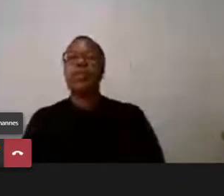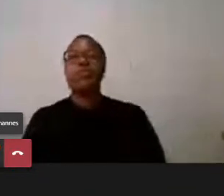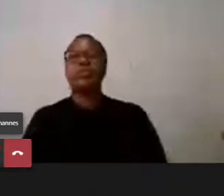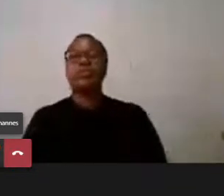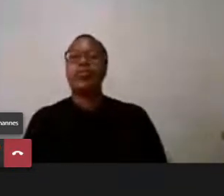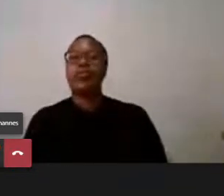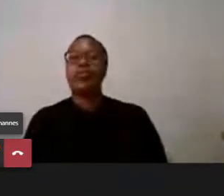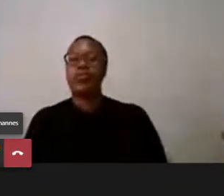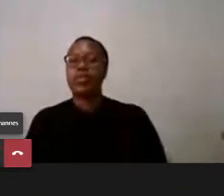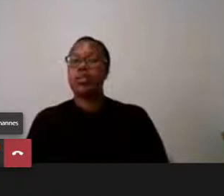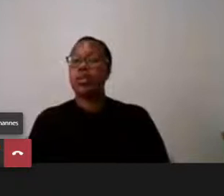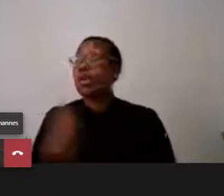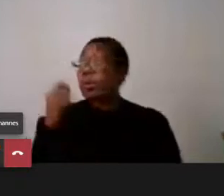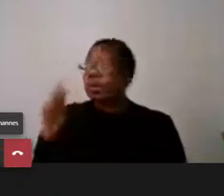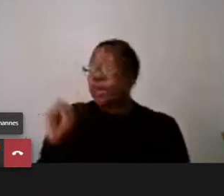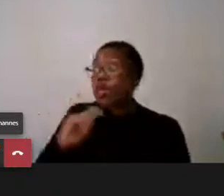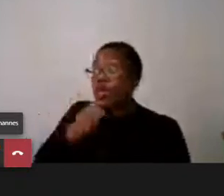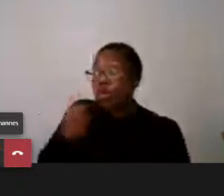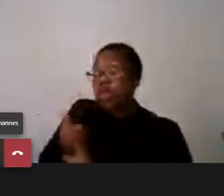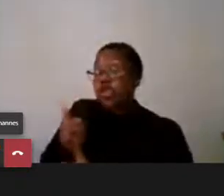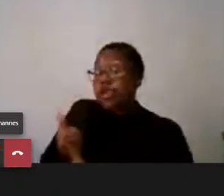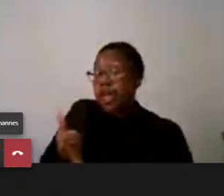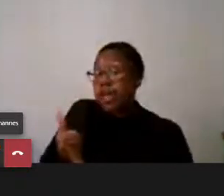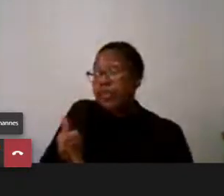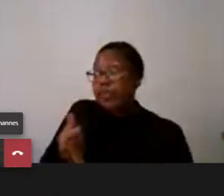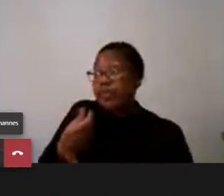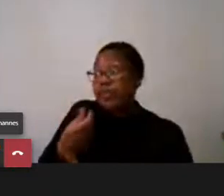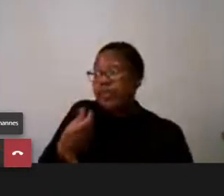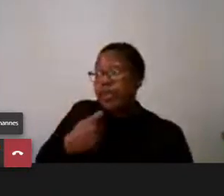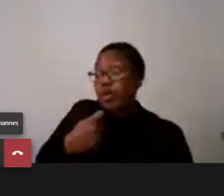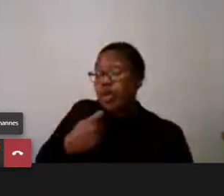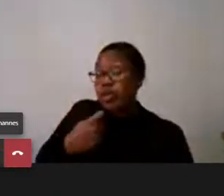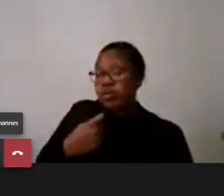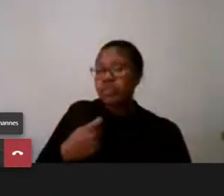Mr. Mayor, you've muted yourself. Can you unmute? Sorry.